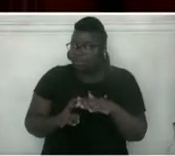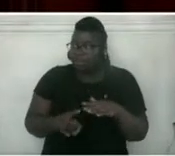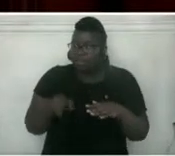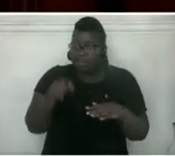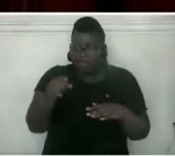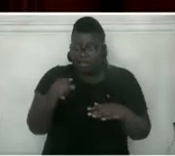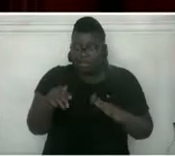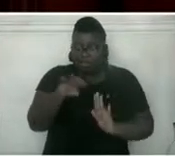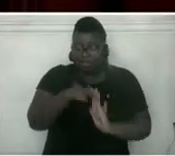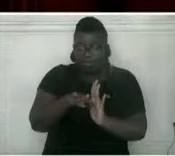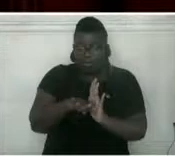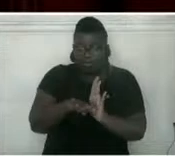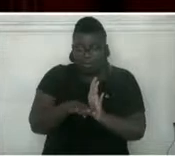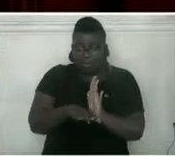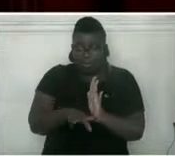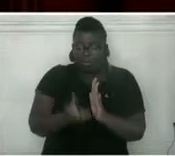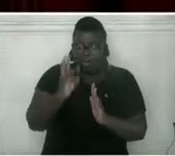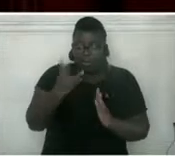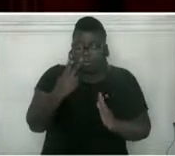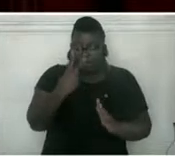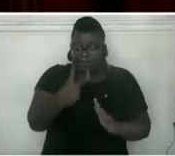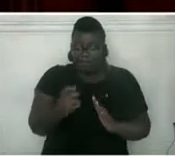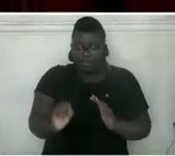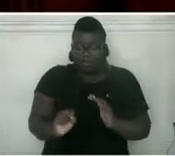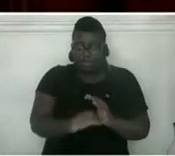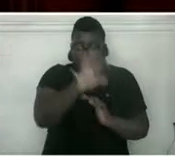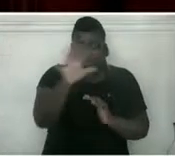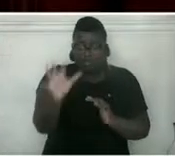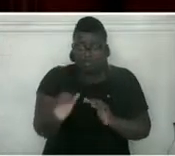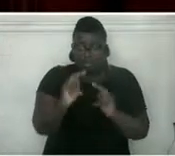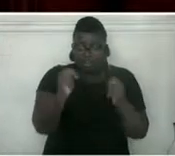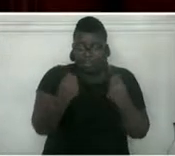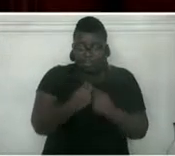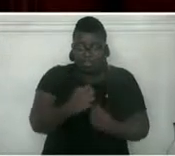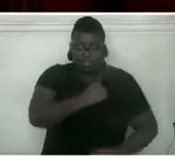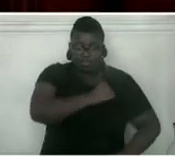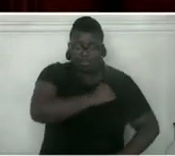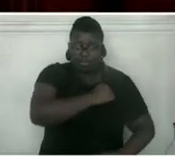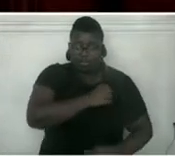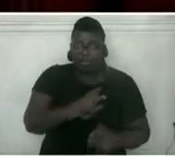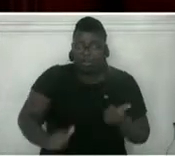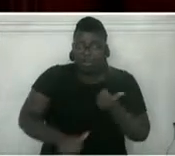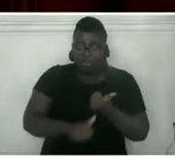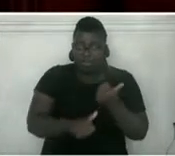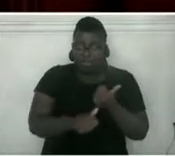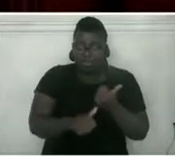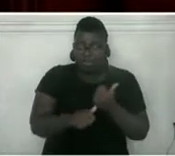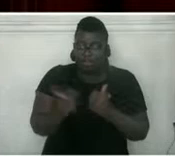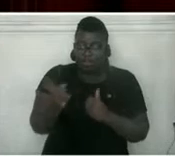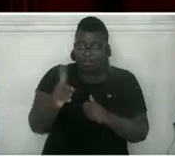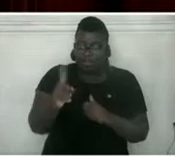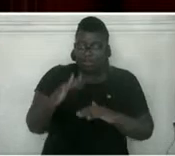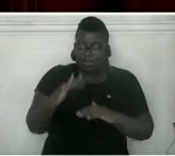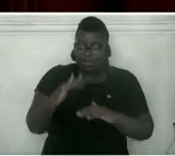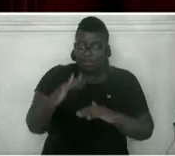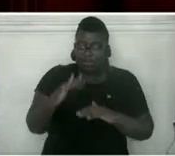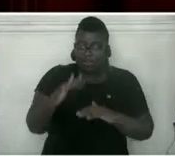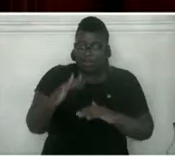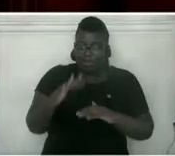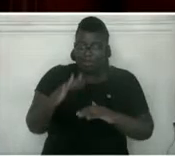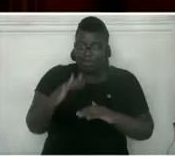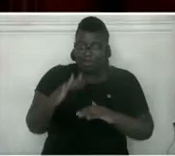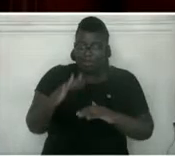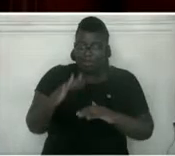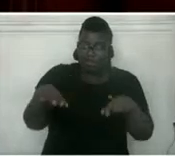program will see the South African National Defence Force assisting with the construction of 14